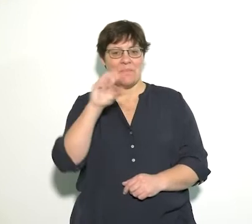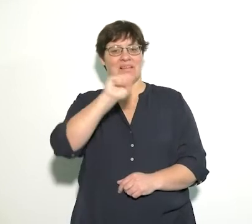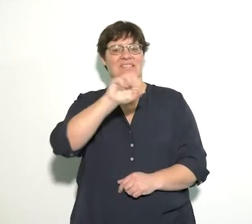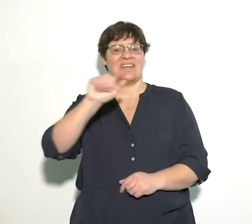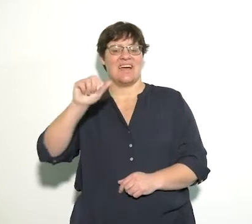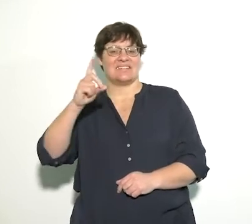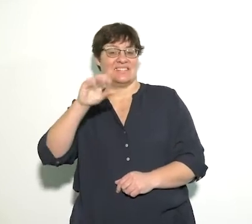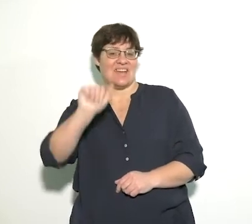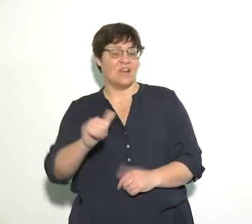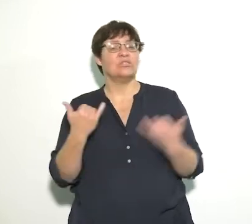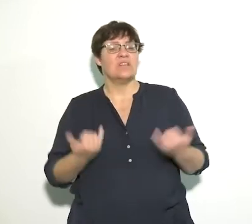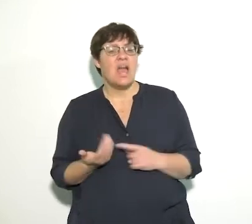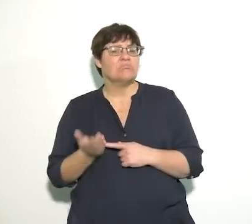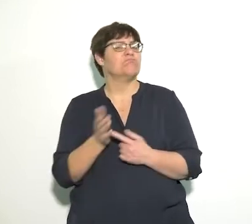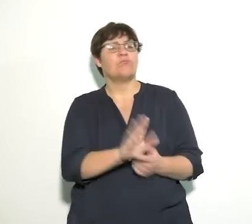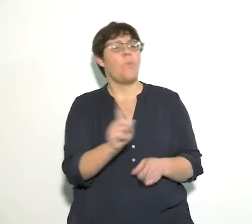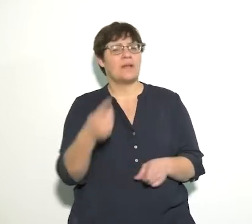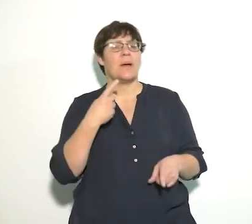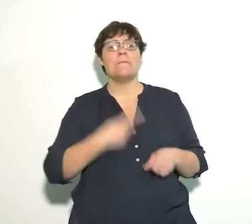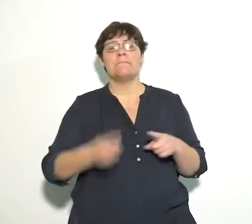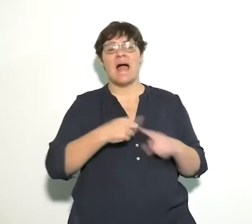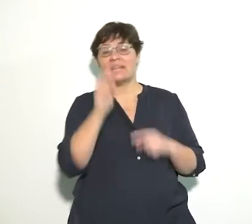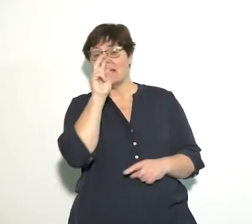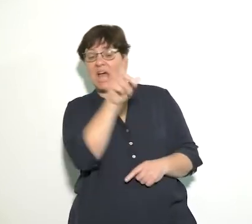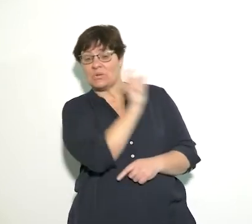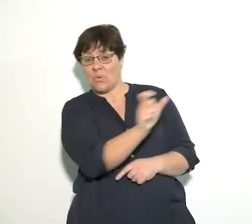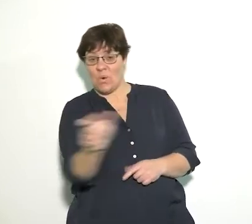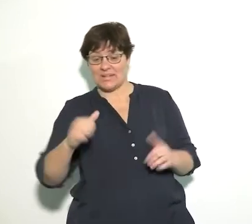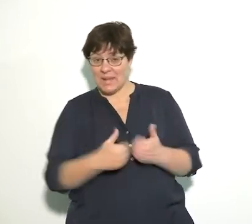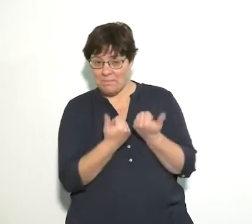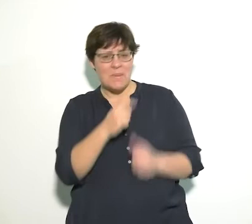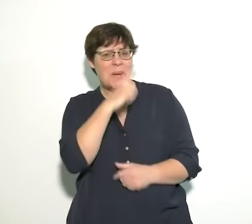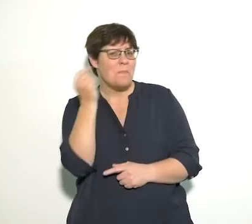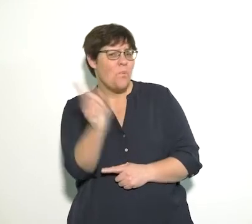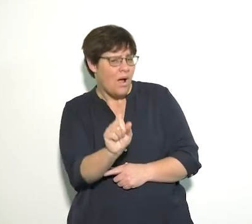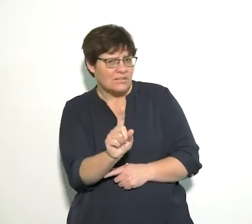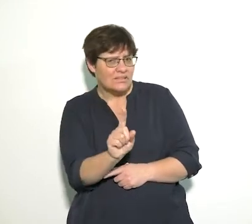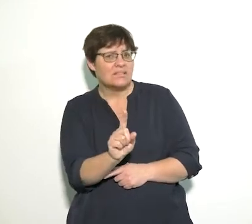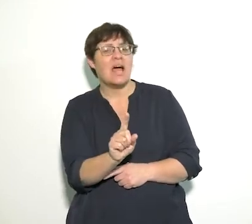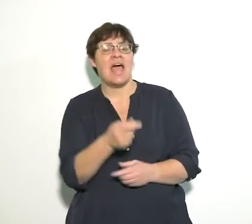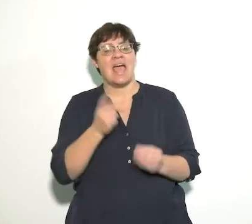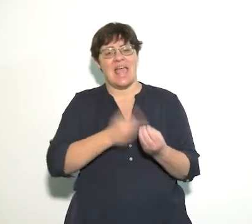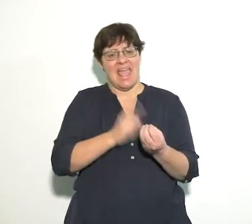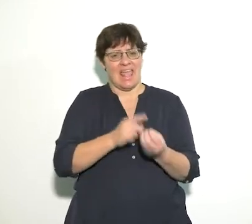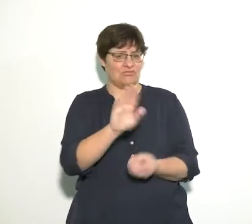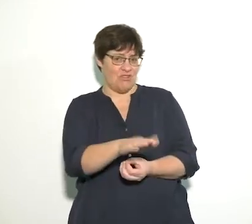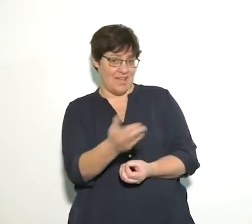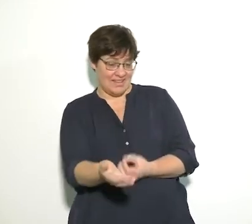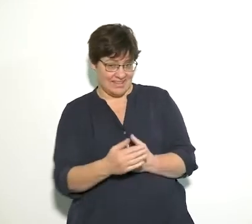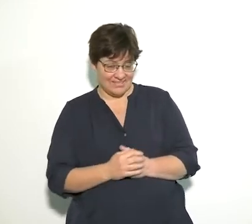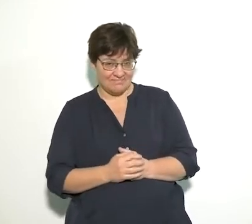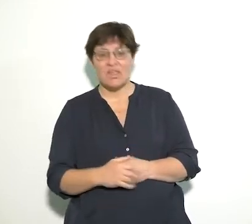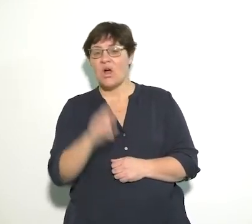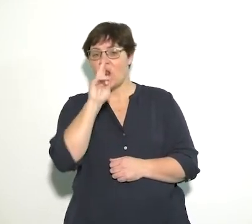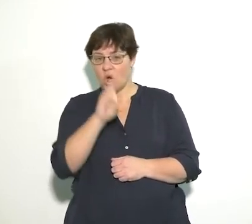name is Sadia. Today I'm going to show you how to play a sight word game called frying eggs. This is what it looks